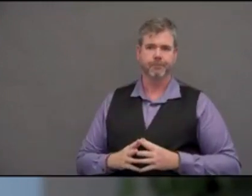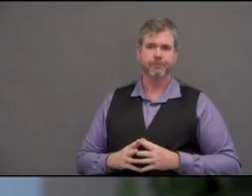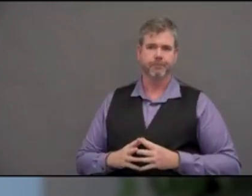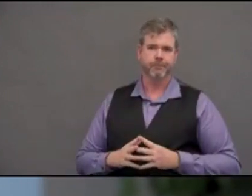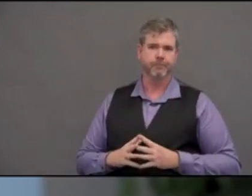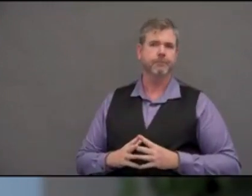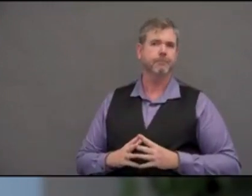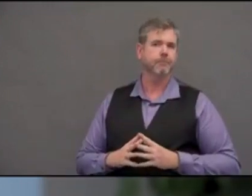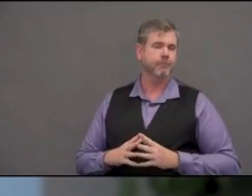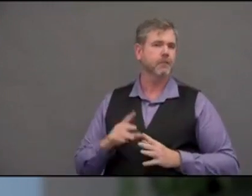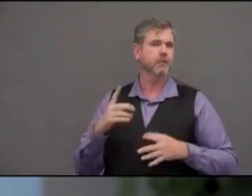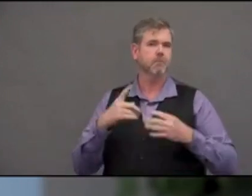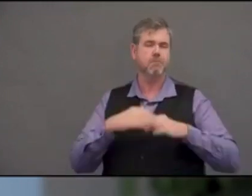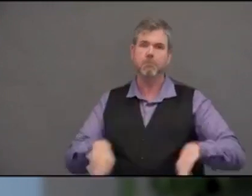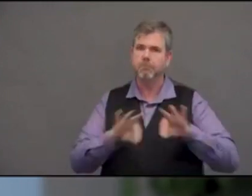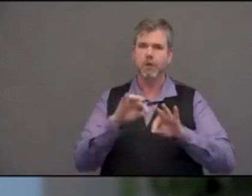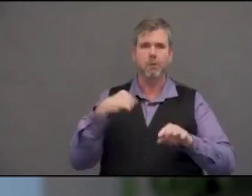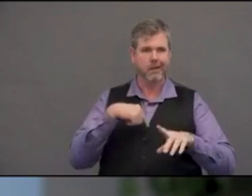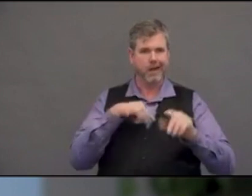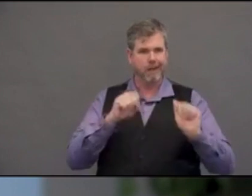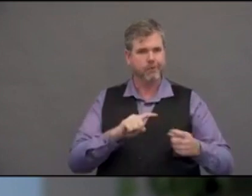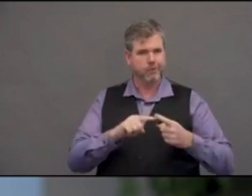have been able to provide